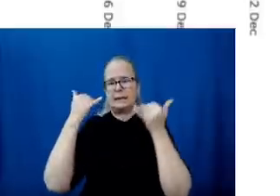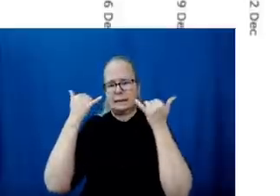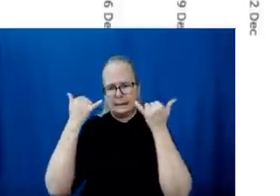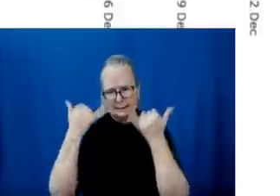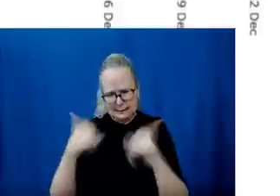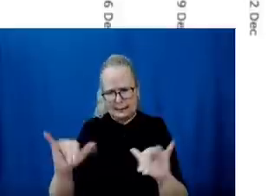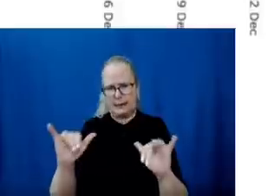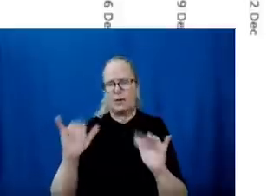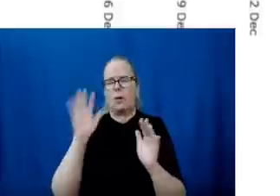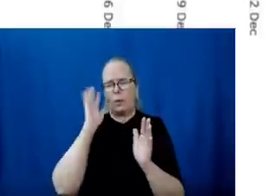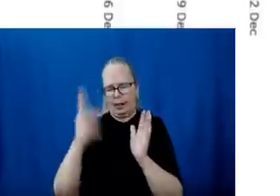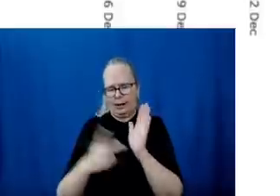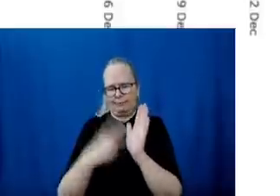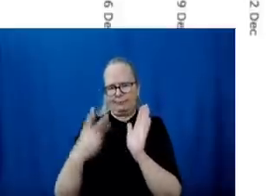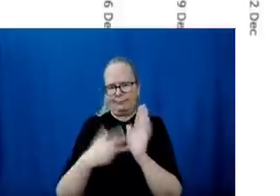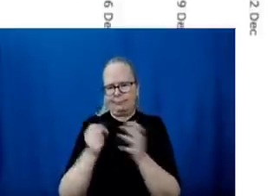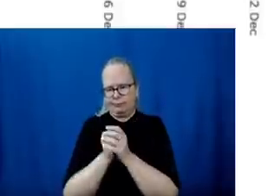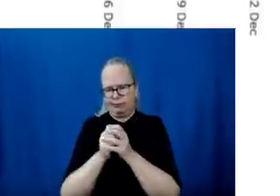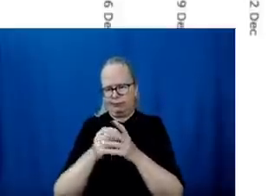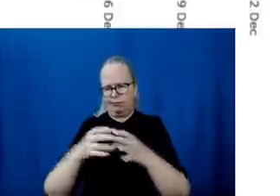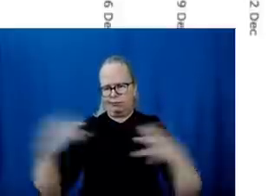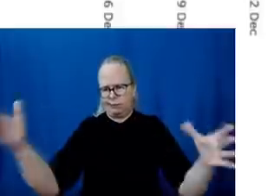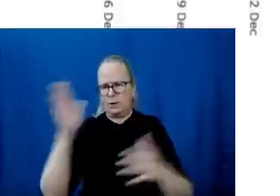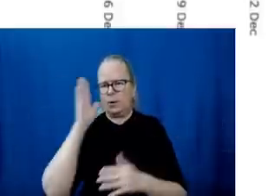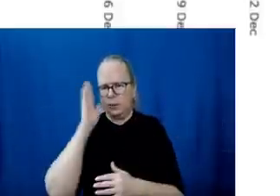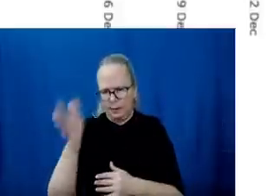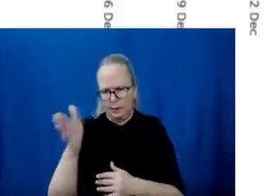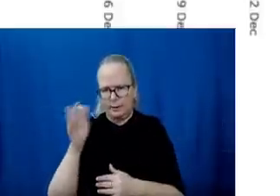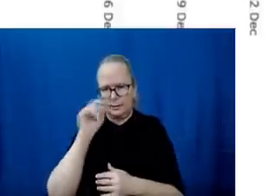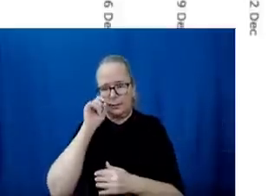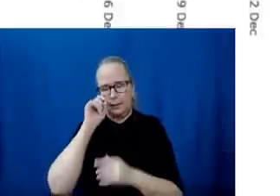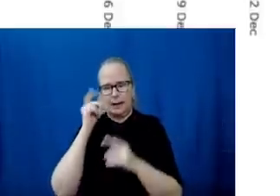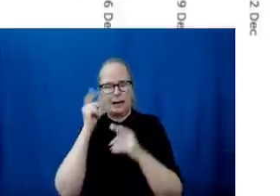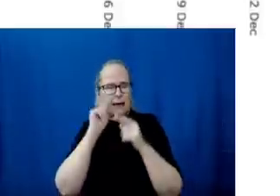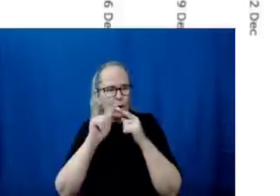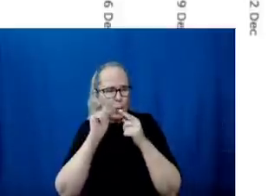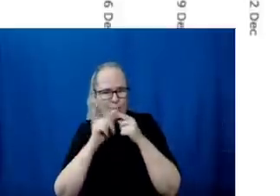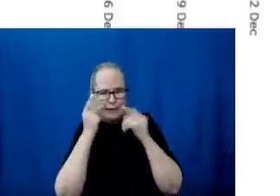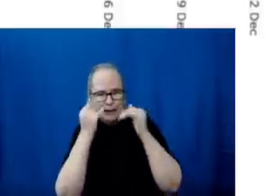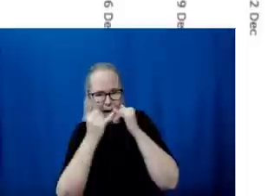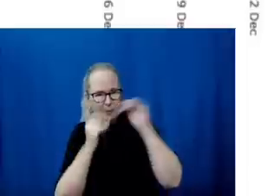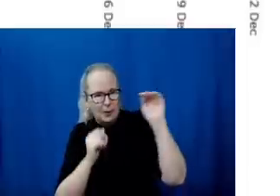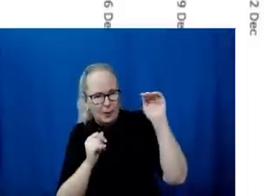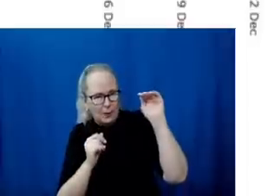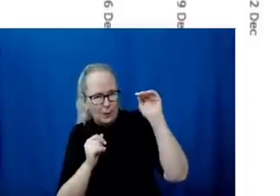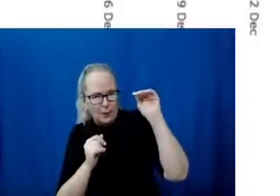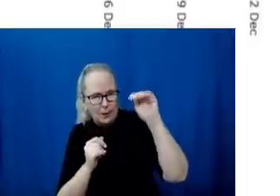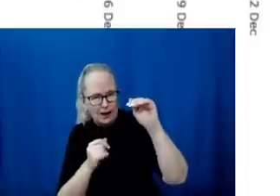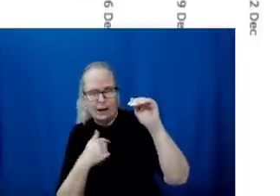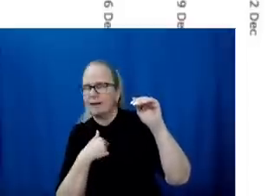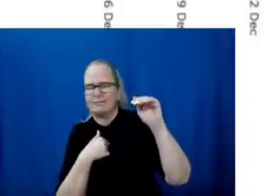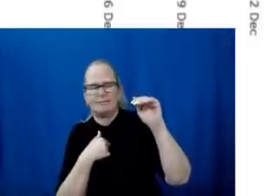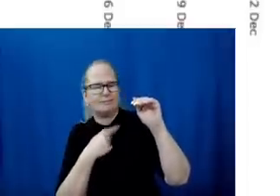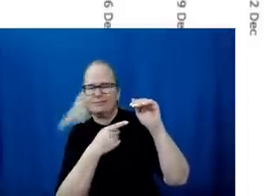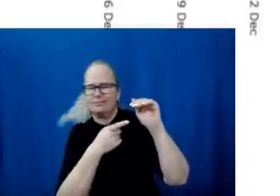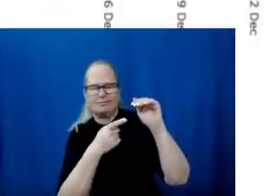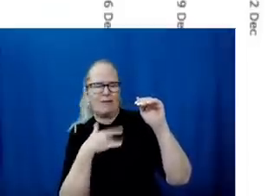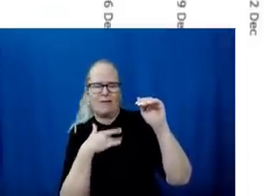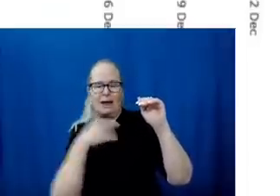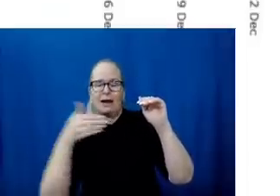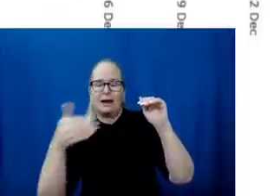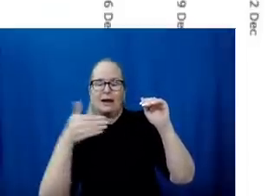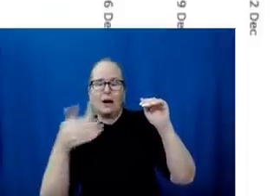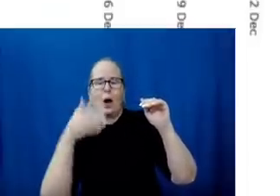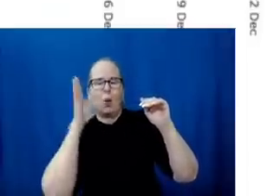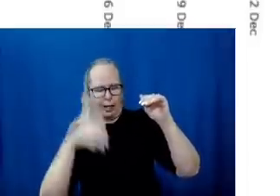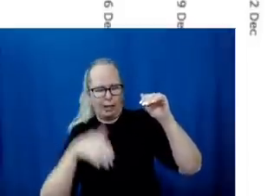we still have exponential growth. You can see that there's a drop at the end there. That's not real. We'll see that goes into the positive range over the